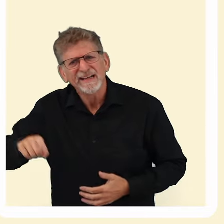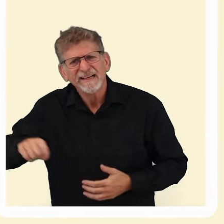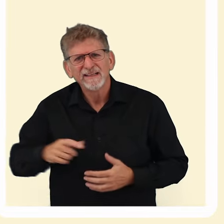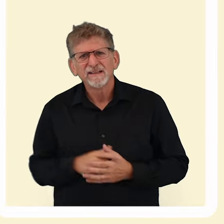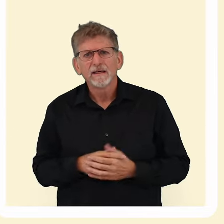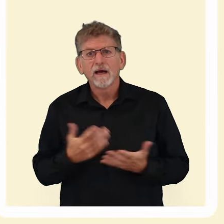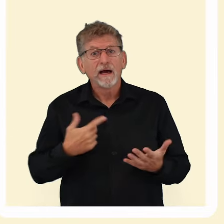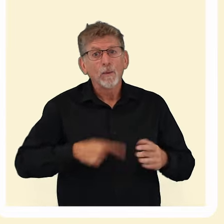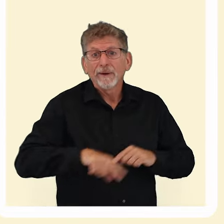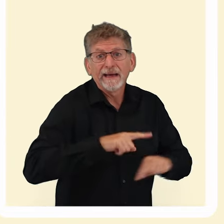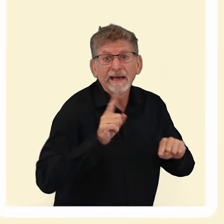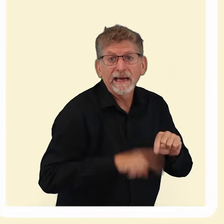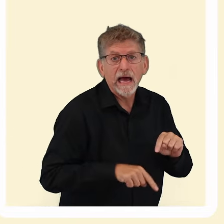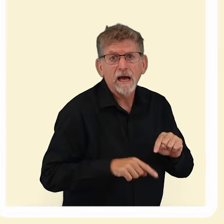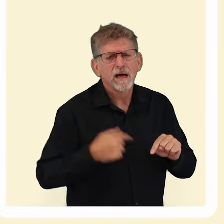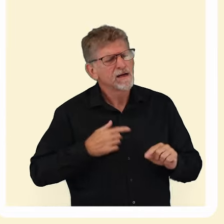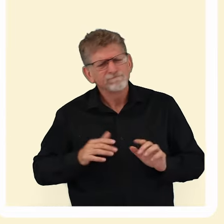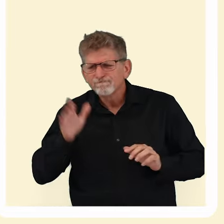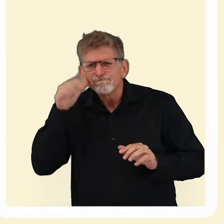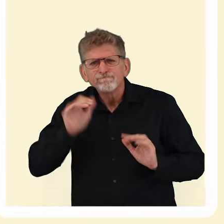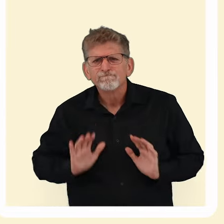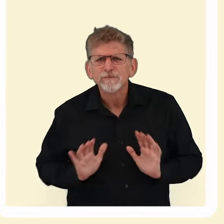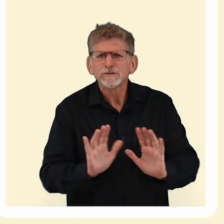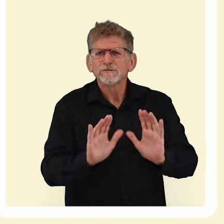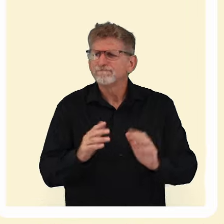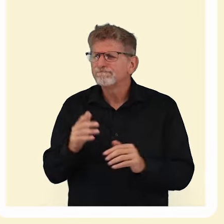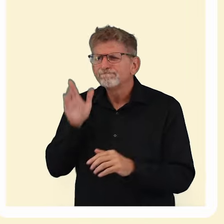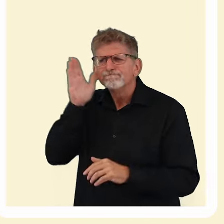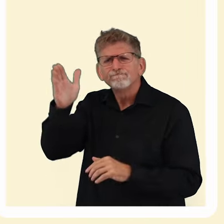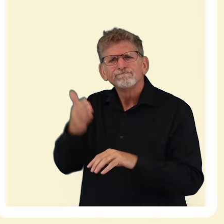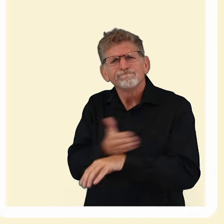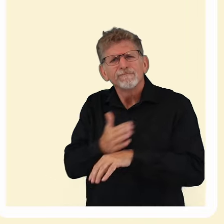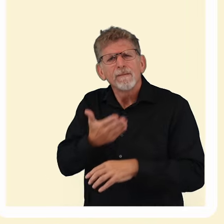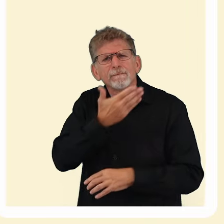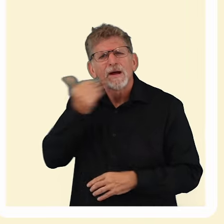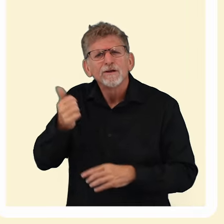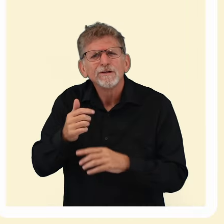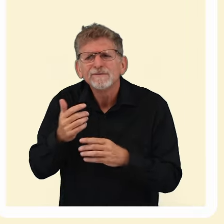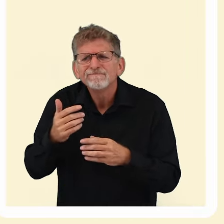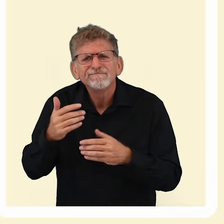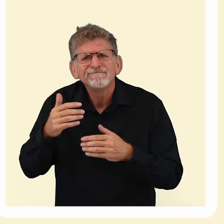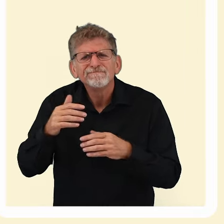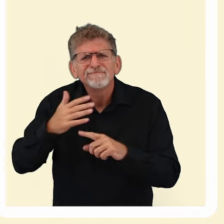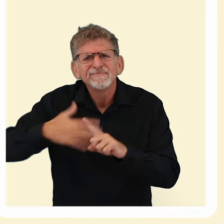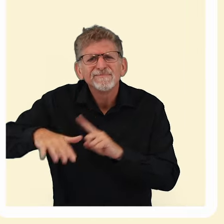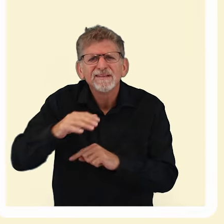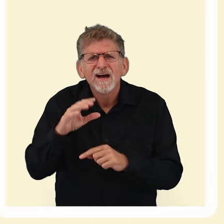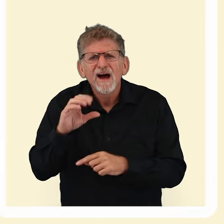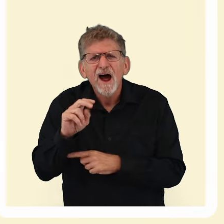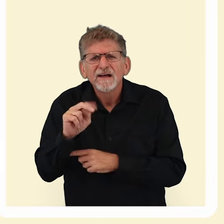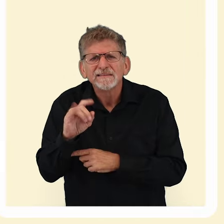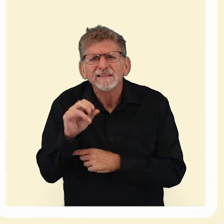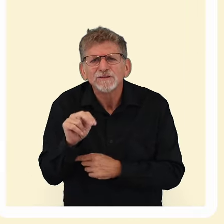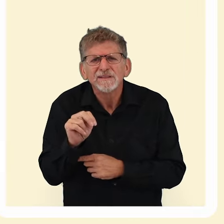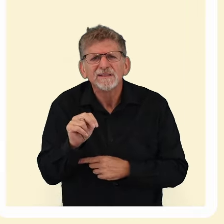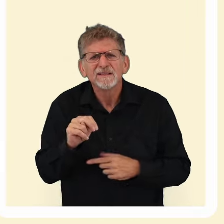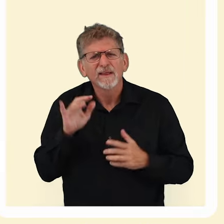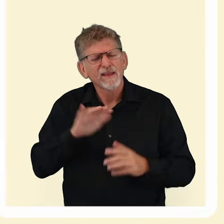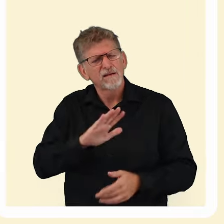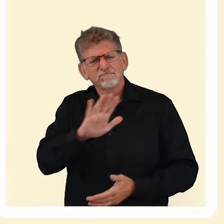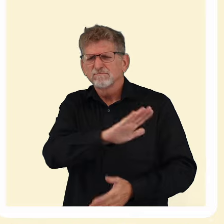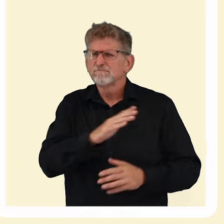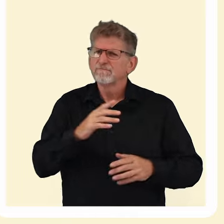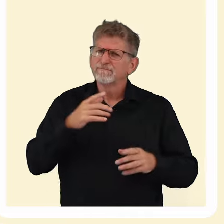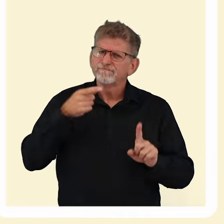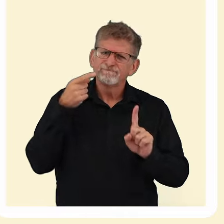do it. What we cannot, well, we're pushing somehow for better conditions, but we really have